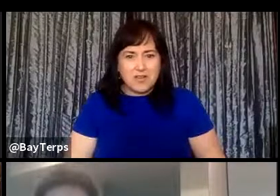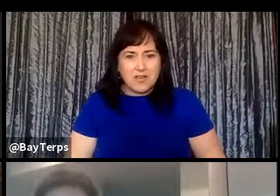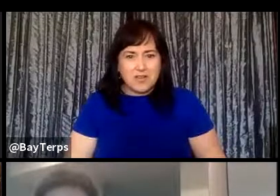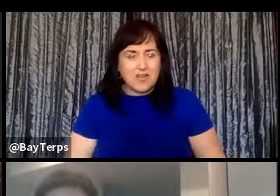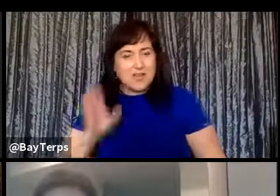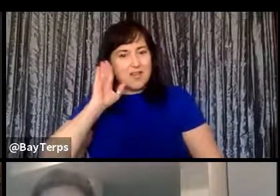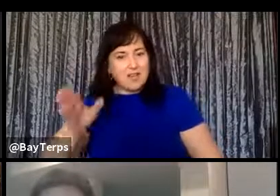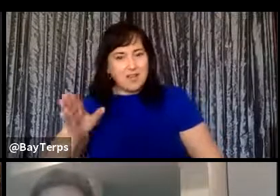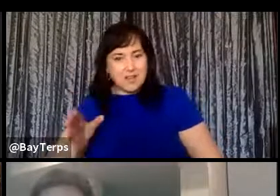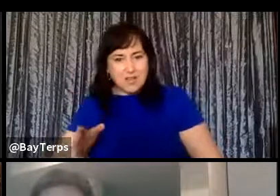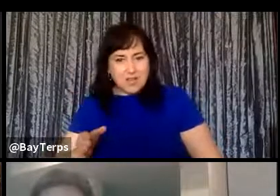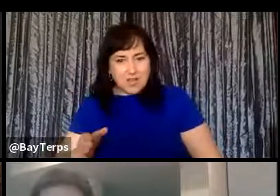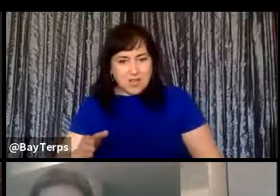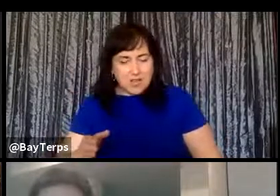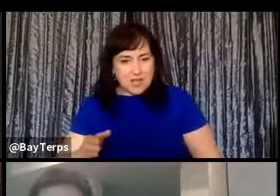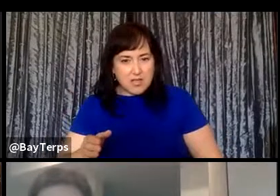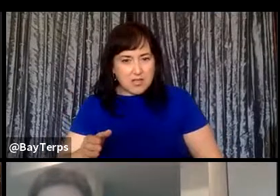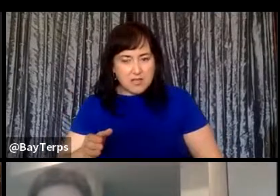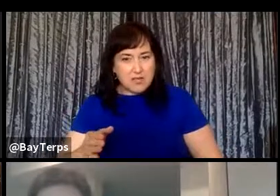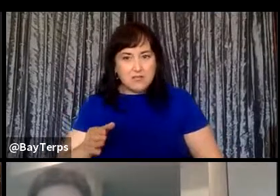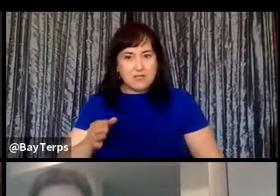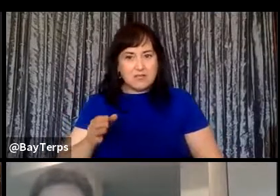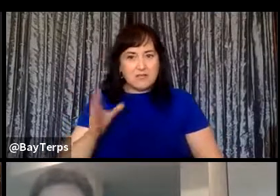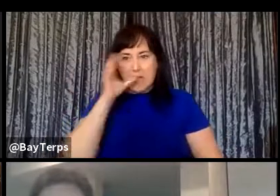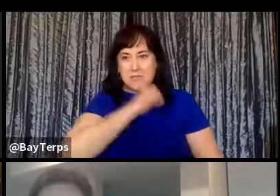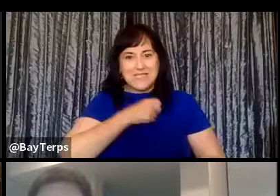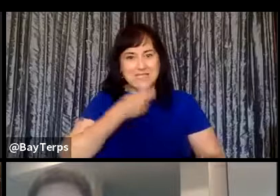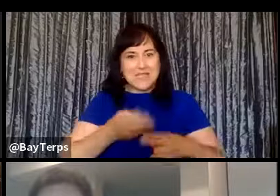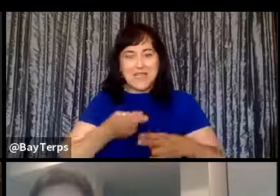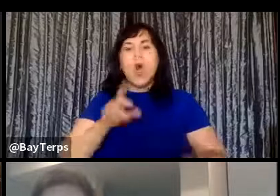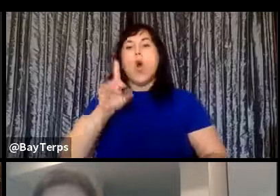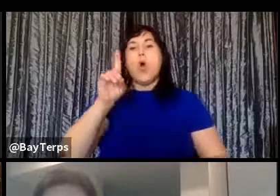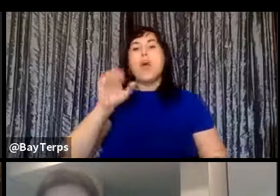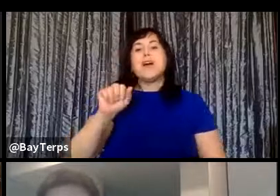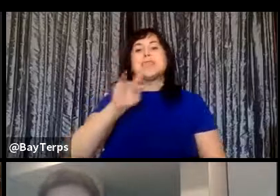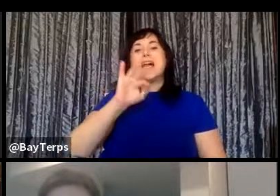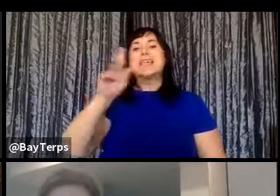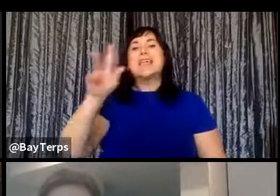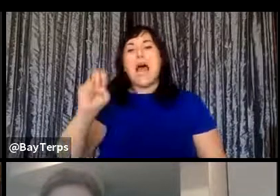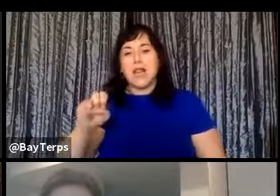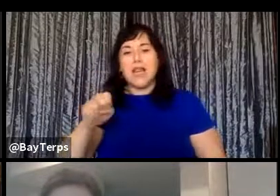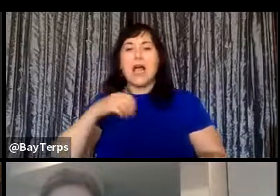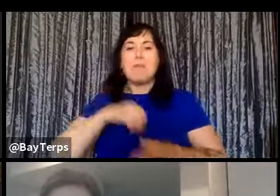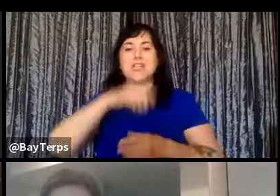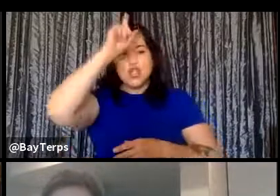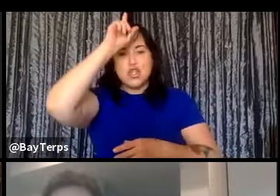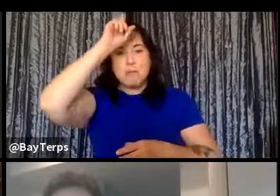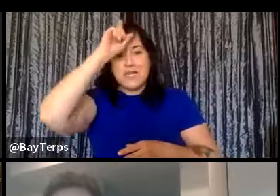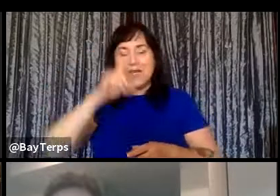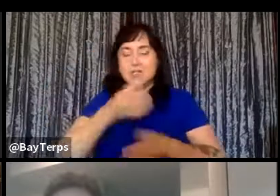Hi, I'm Danielle and I'm from Germany. Danielle, whereabouts in Germany are you?